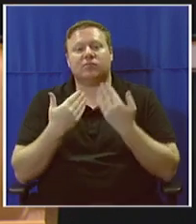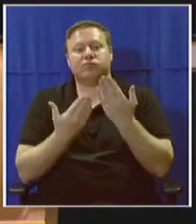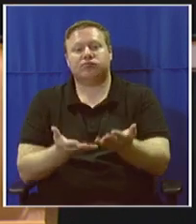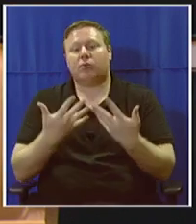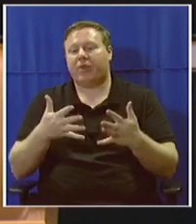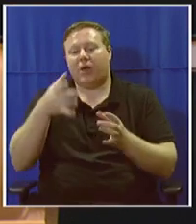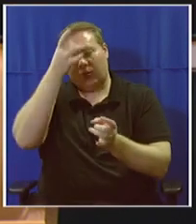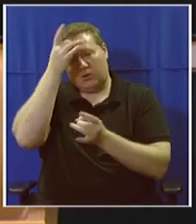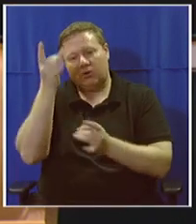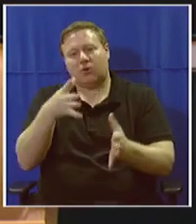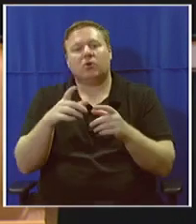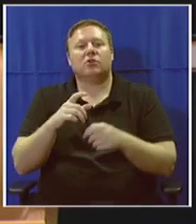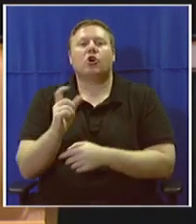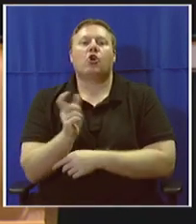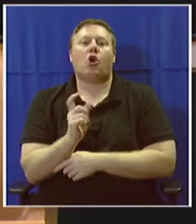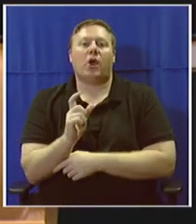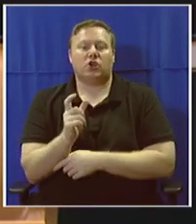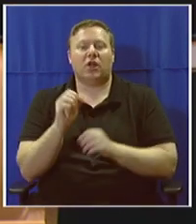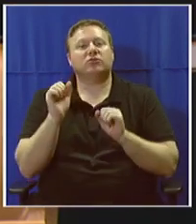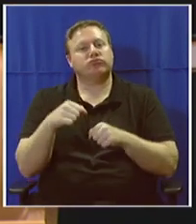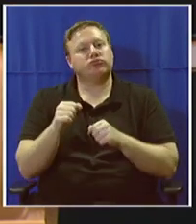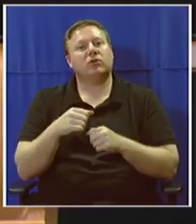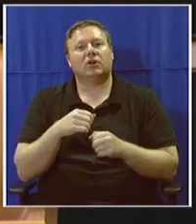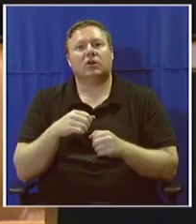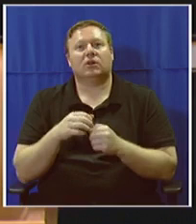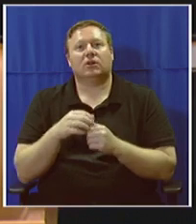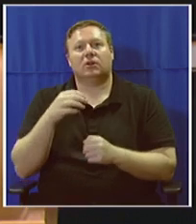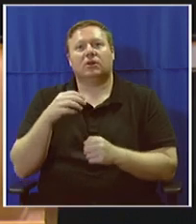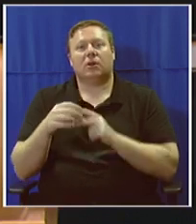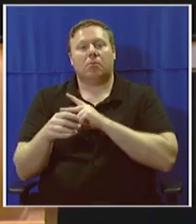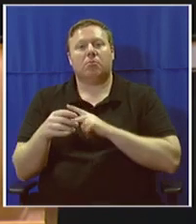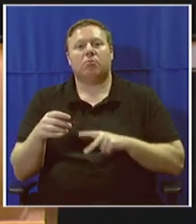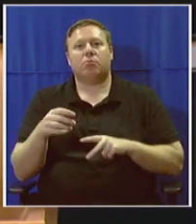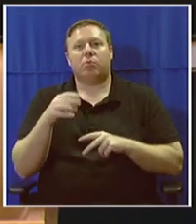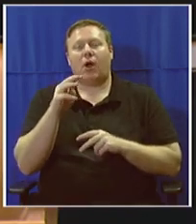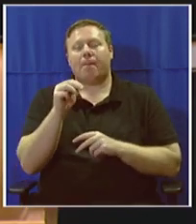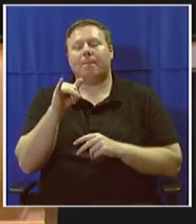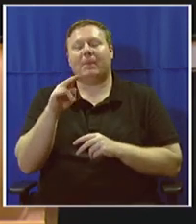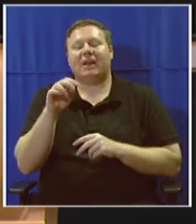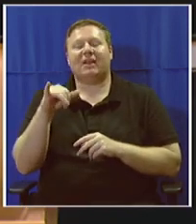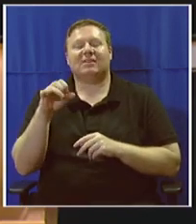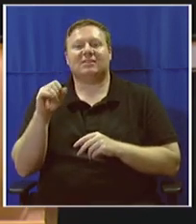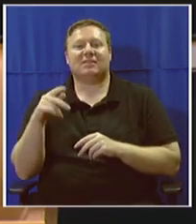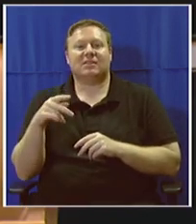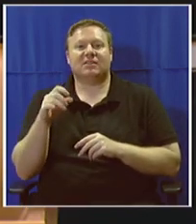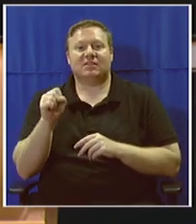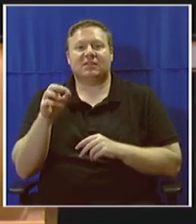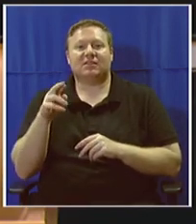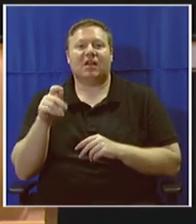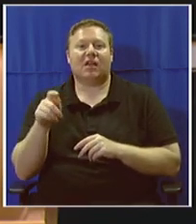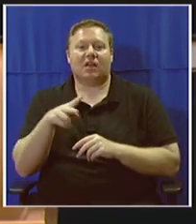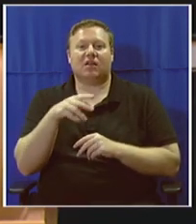extends congratulations to the Prime Minister Abiy Ahmed Ali of Ethiopia on being awarded